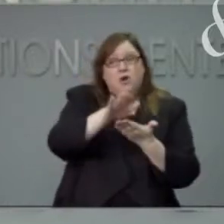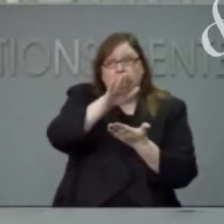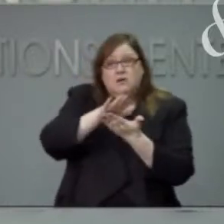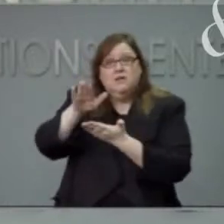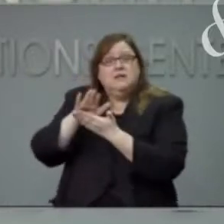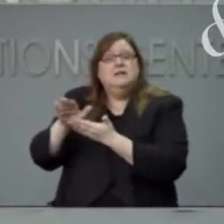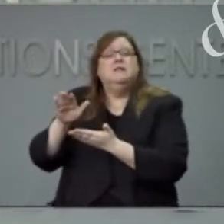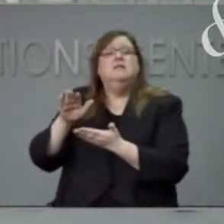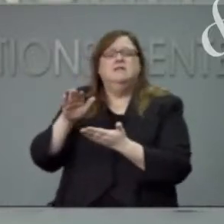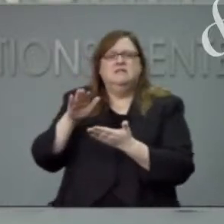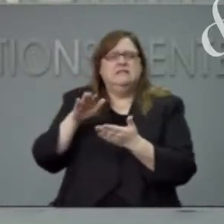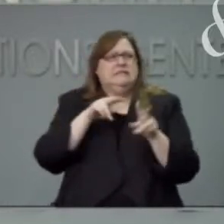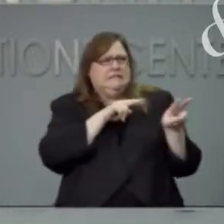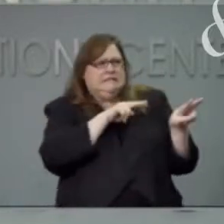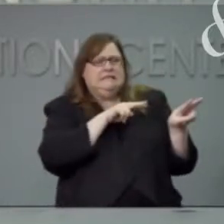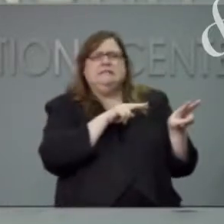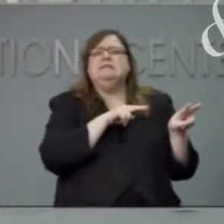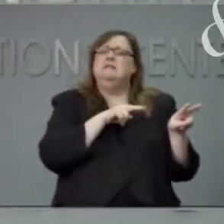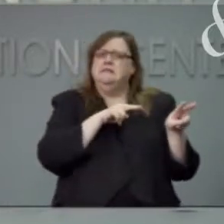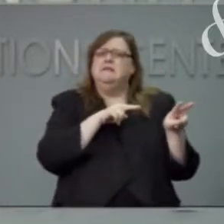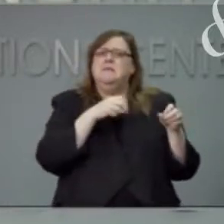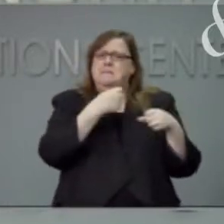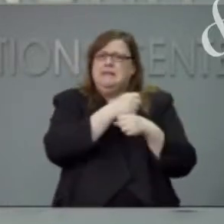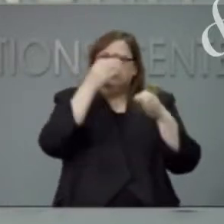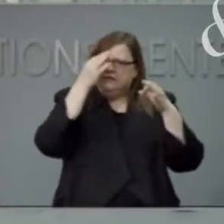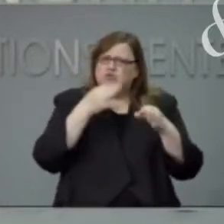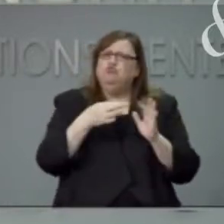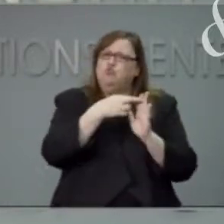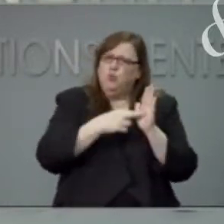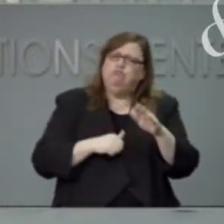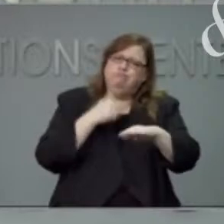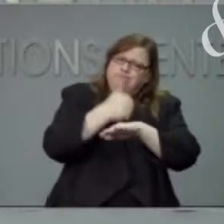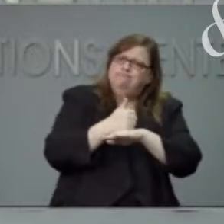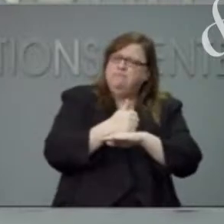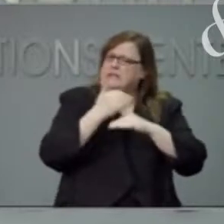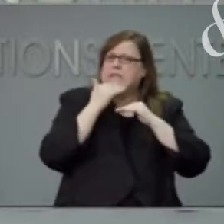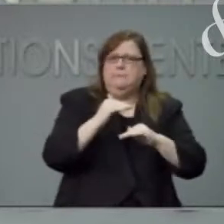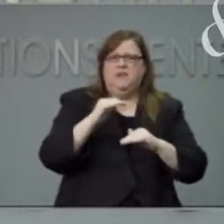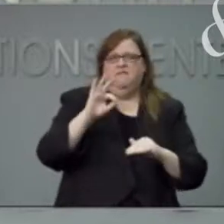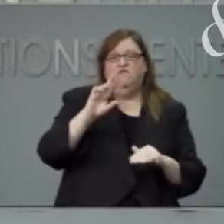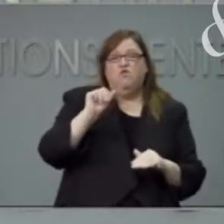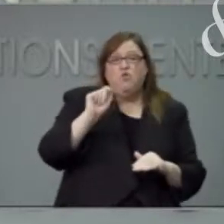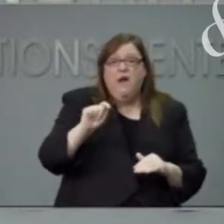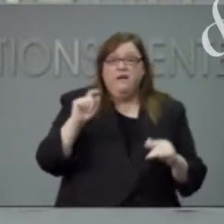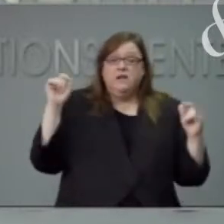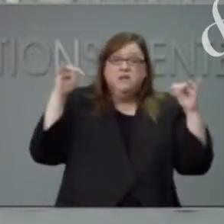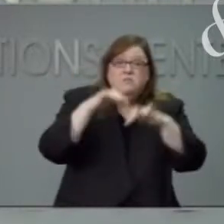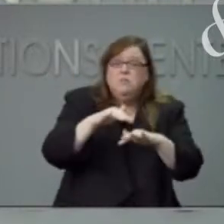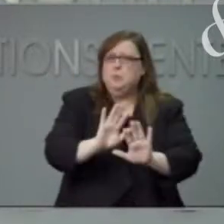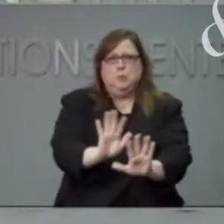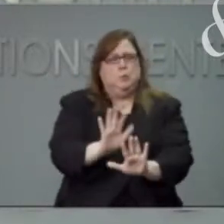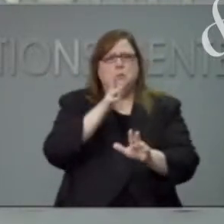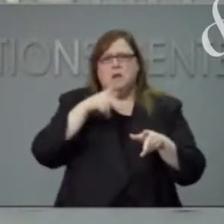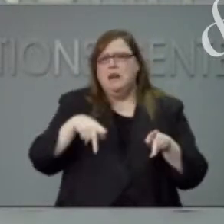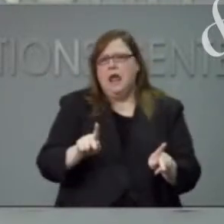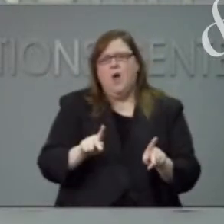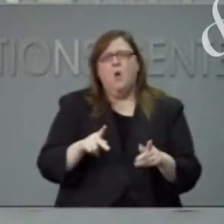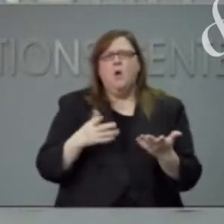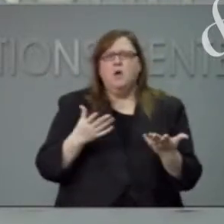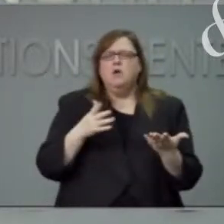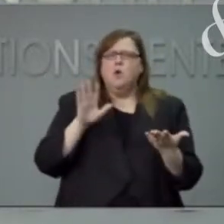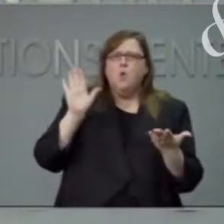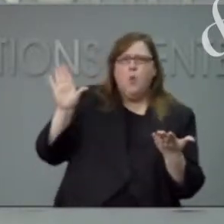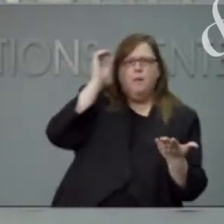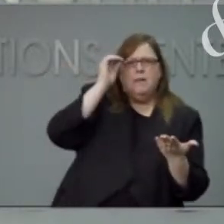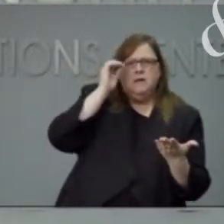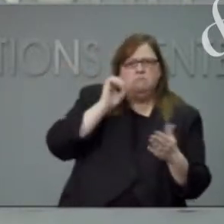gatherings and such. So my question is, what other changes should these universities be making in the best interest of health and safety for their staff